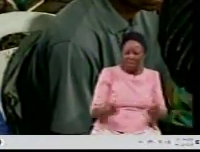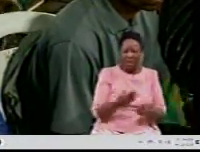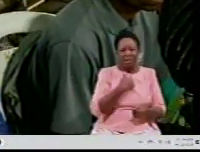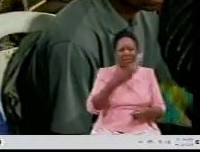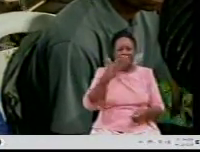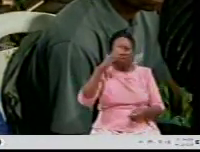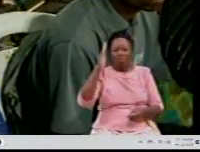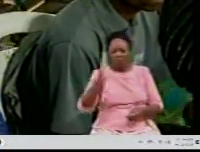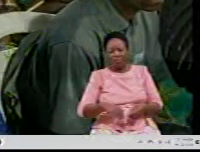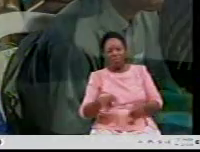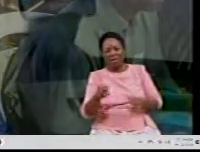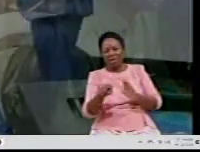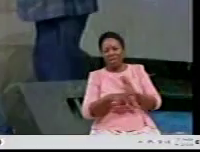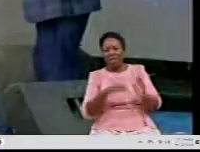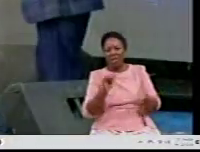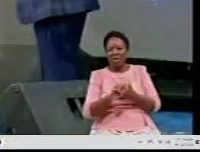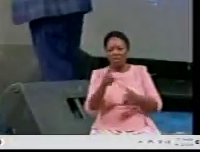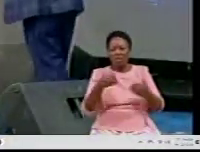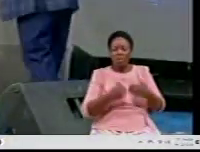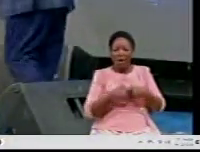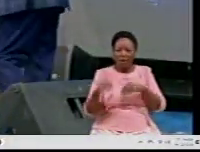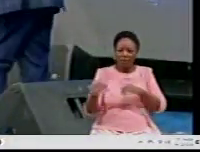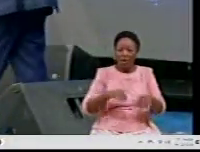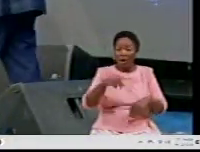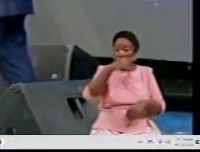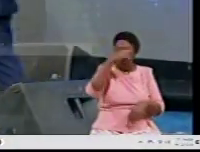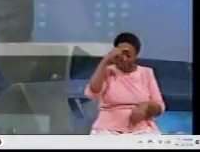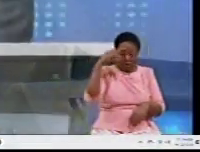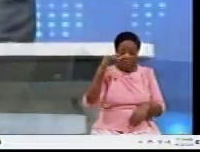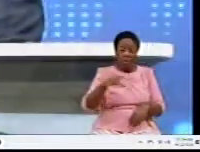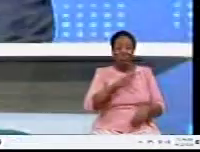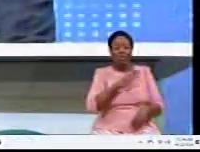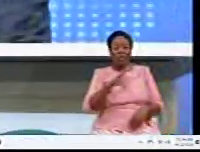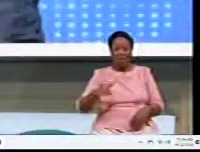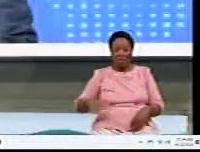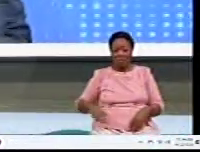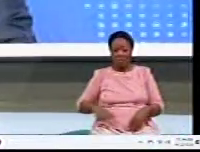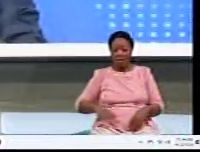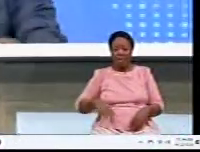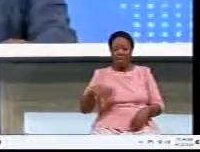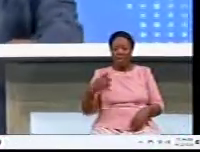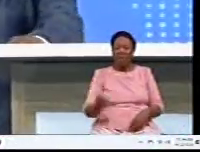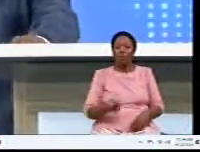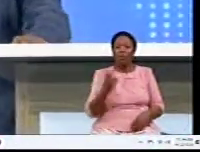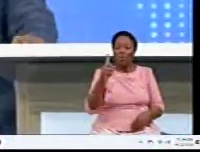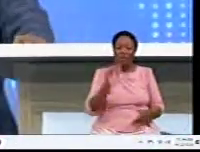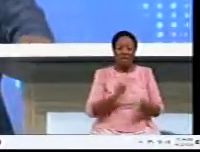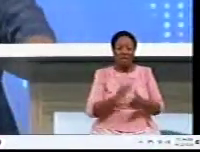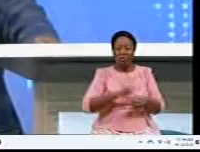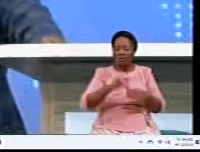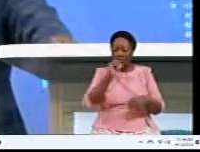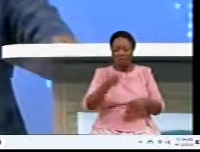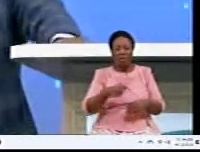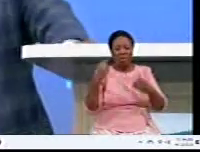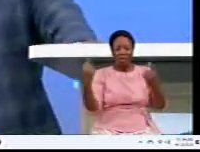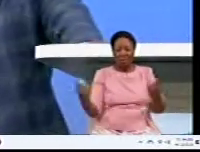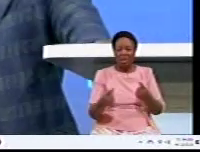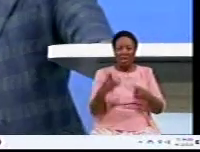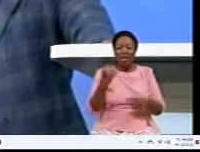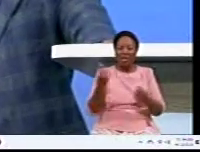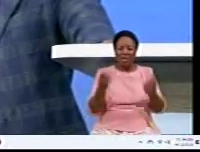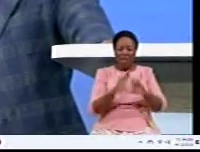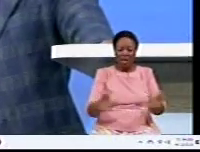evil you have done because of Christ, the spotless one, the sinless